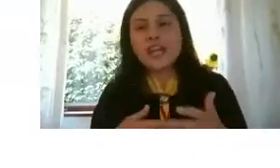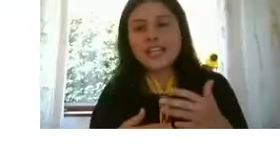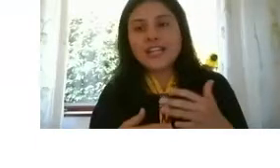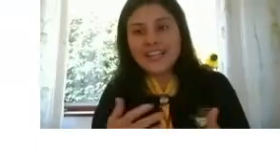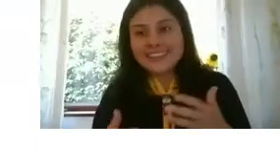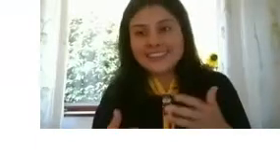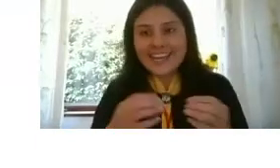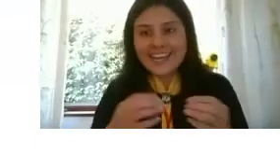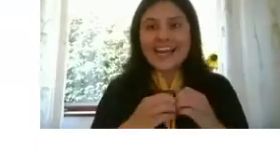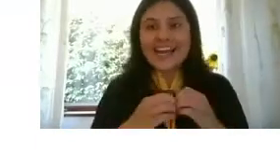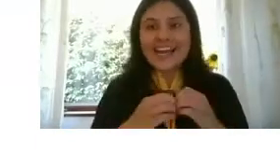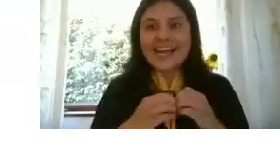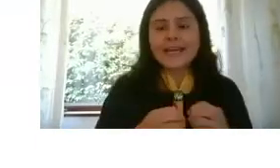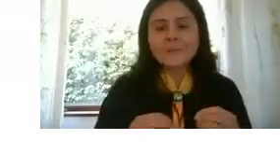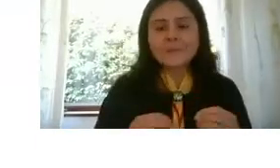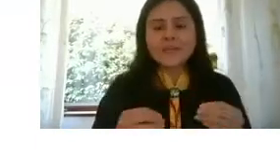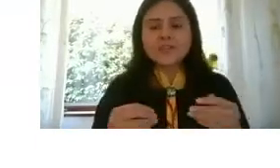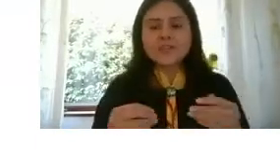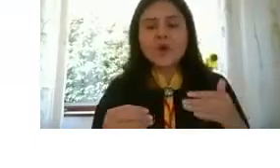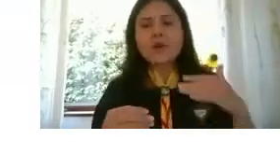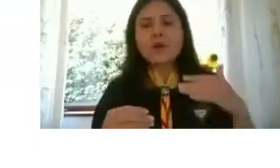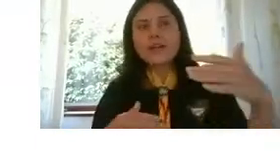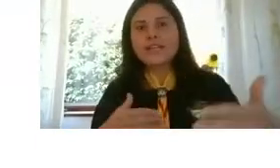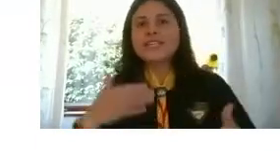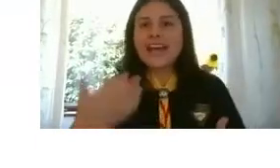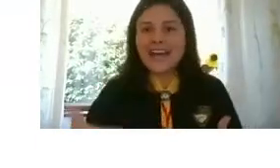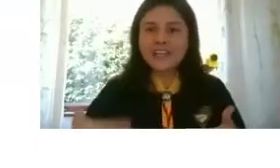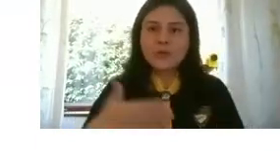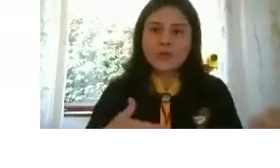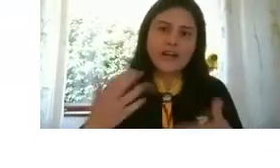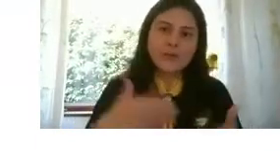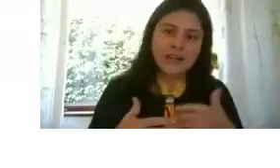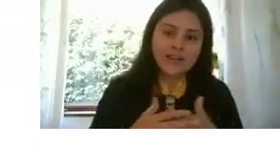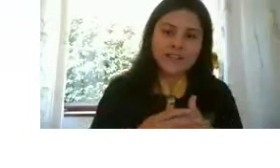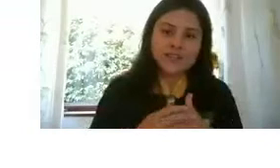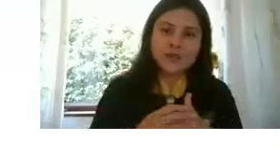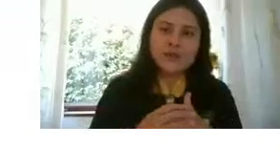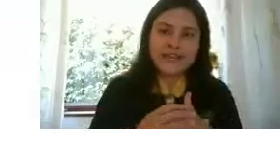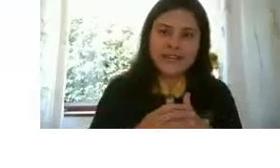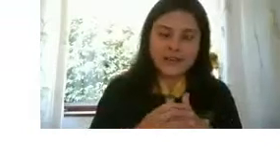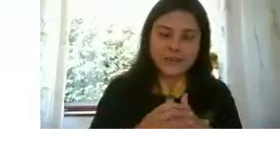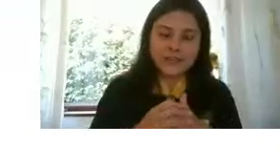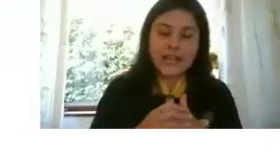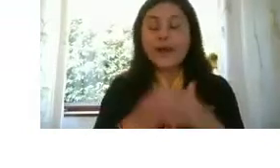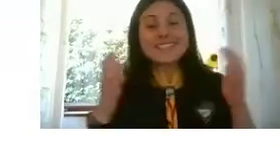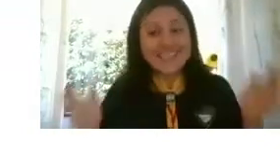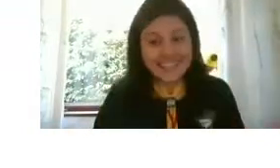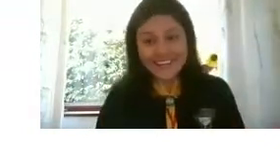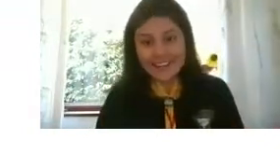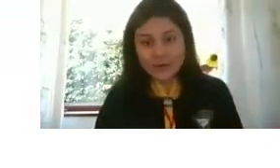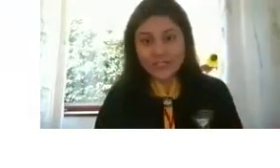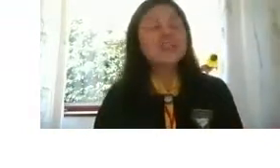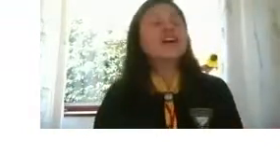learning that alphabet again. So he just added more vocabulary to my language. Now, as